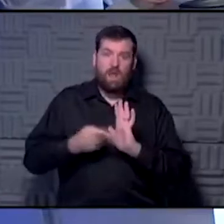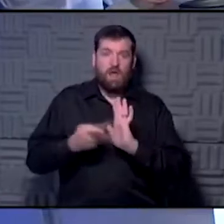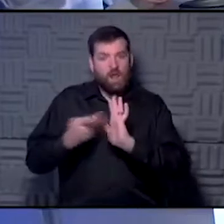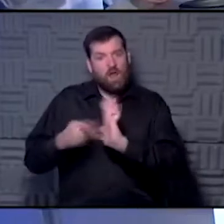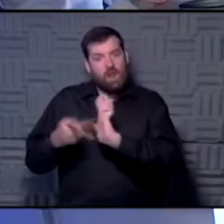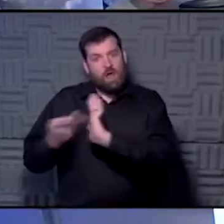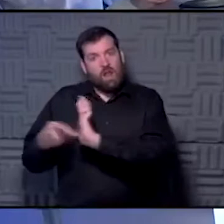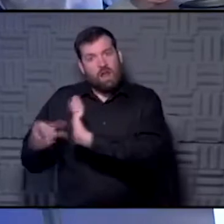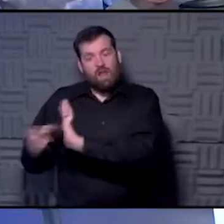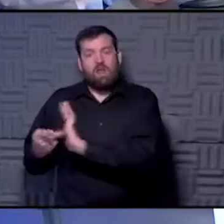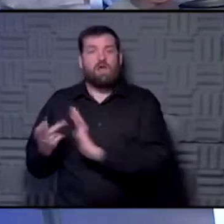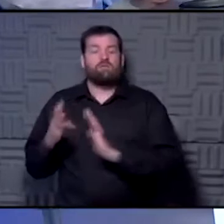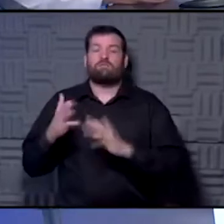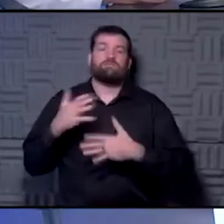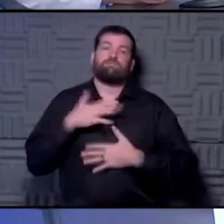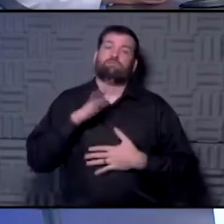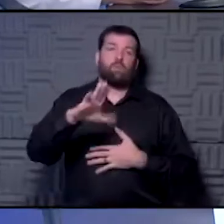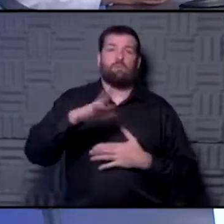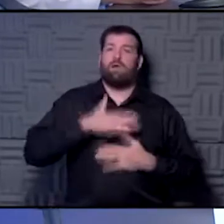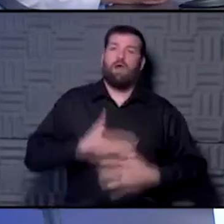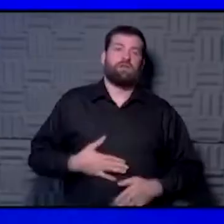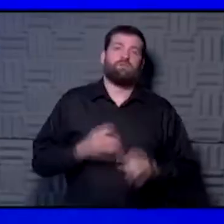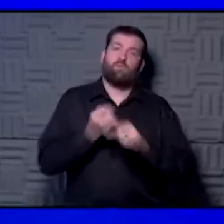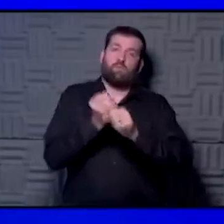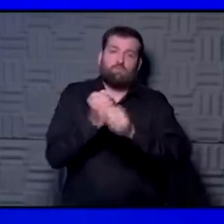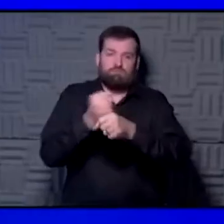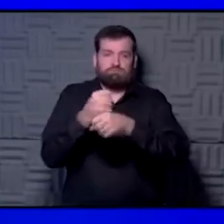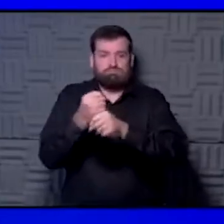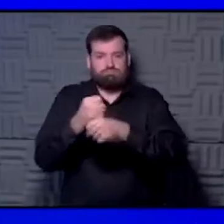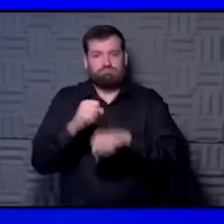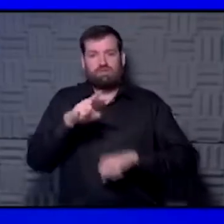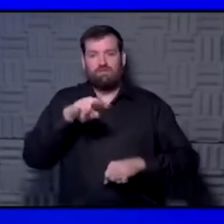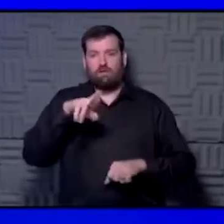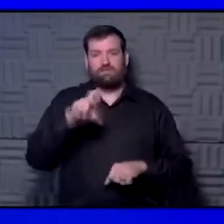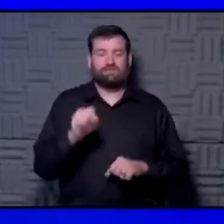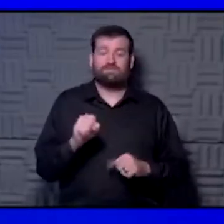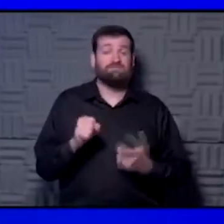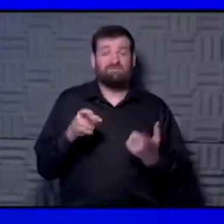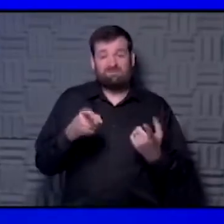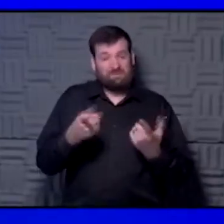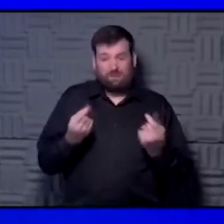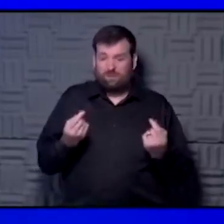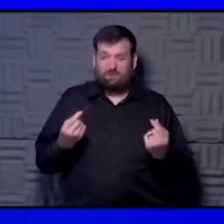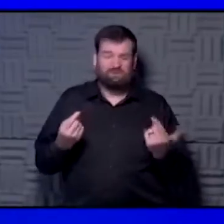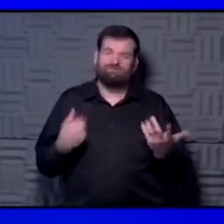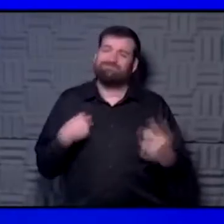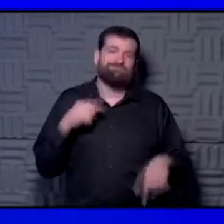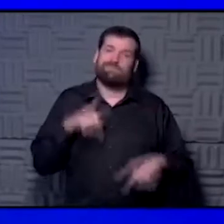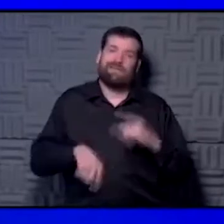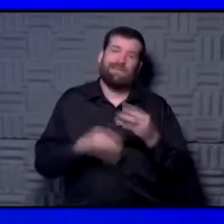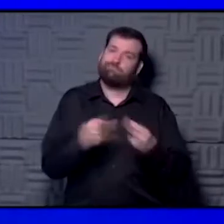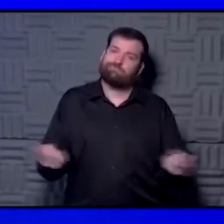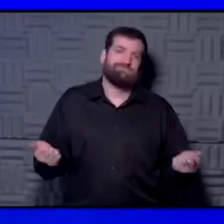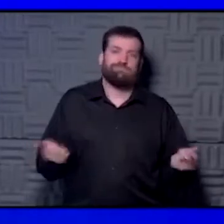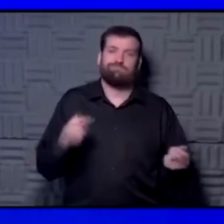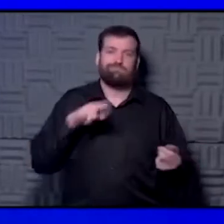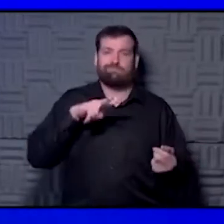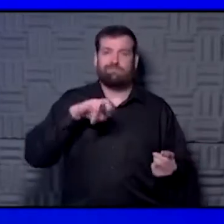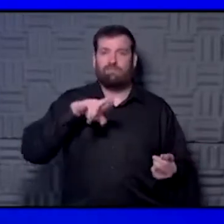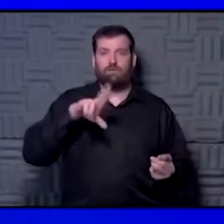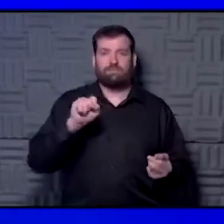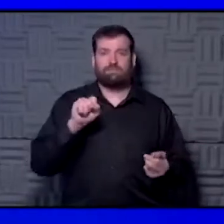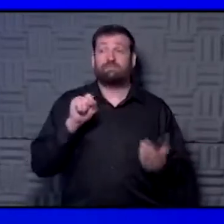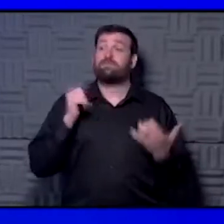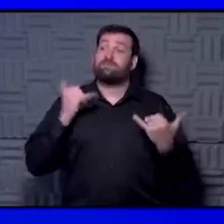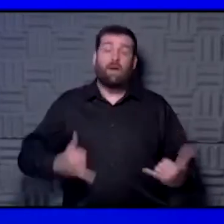your upper respiratory tract is your cells. Anything you do really won't matter. Certainly, at this